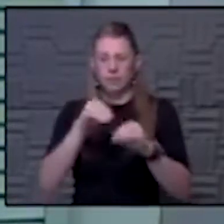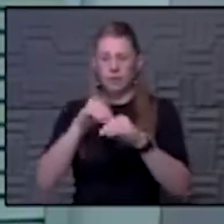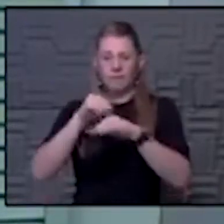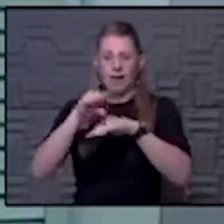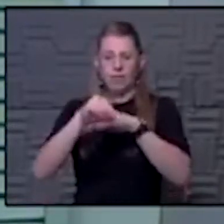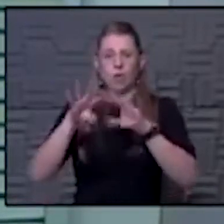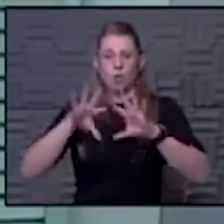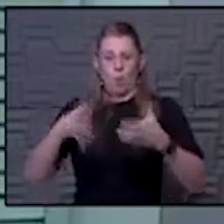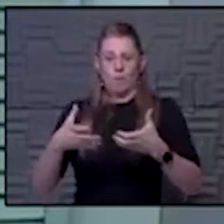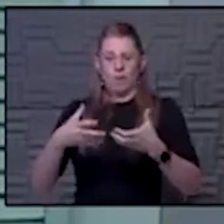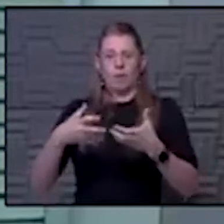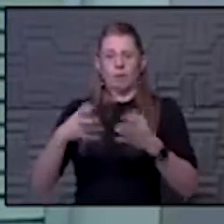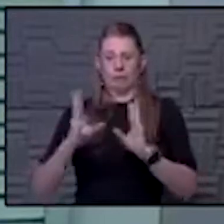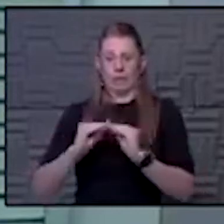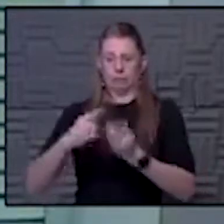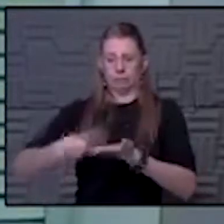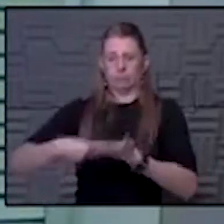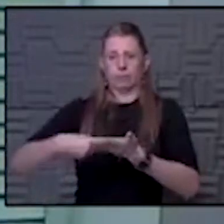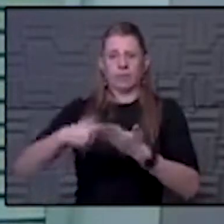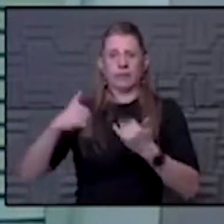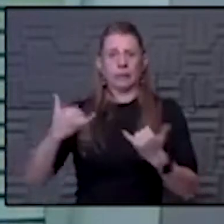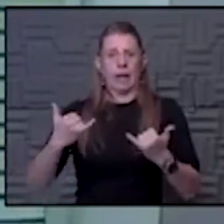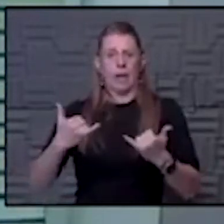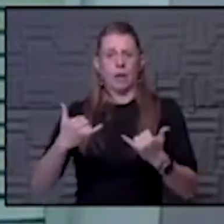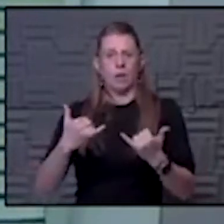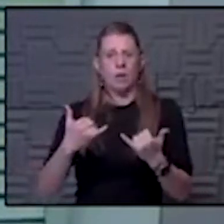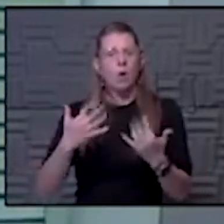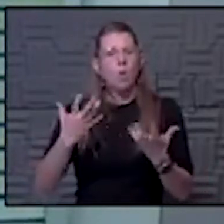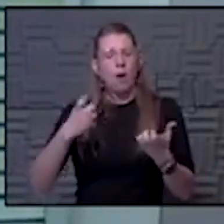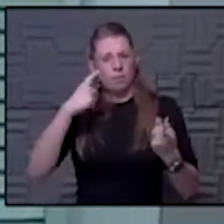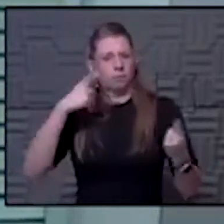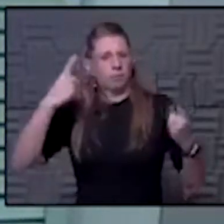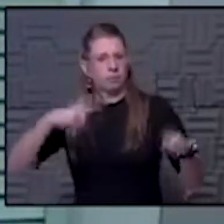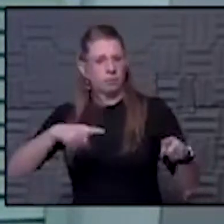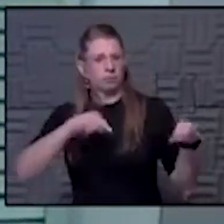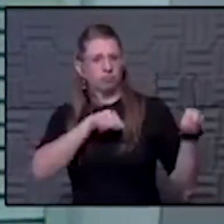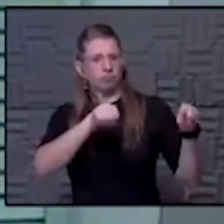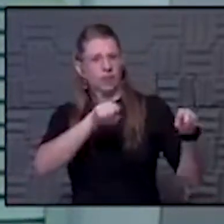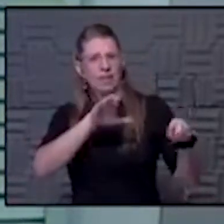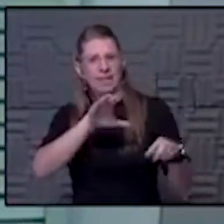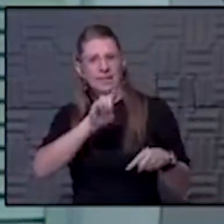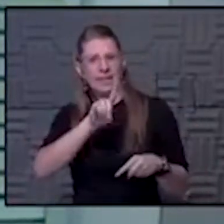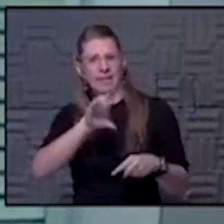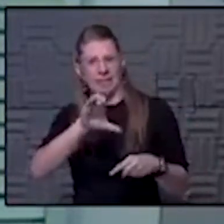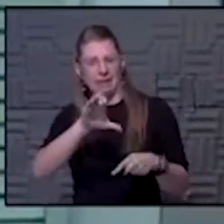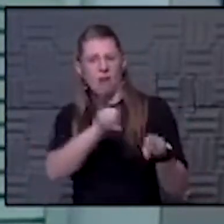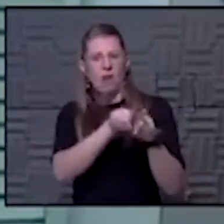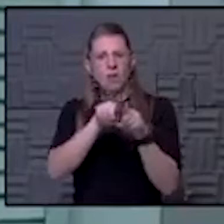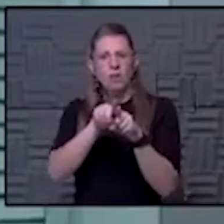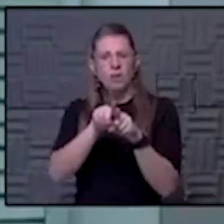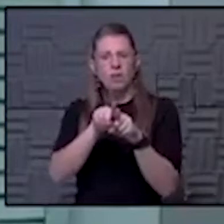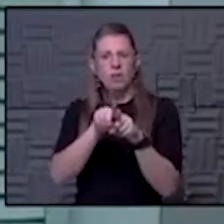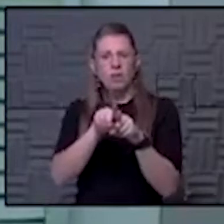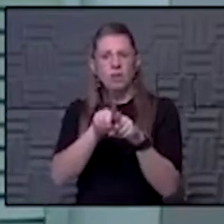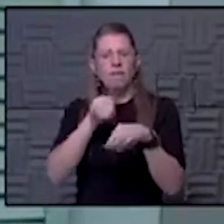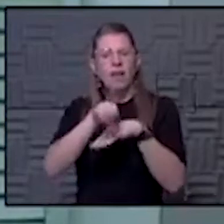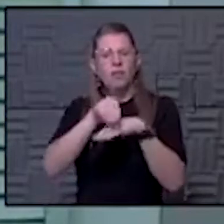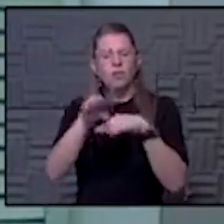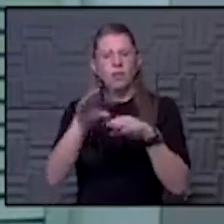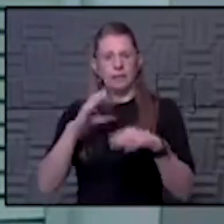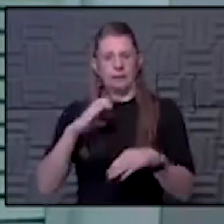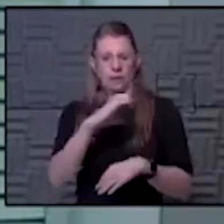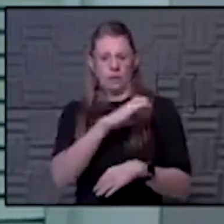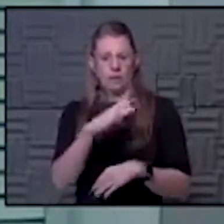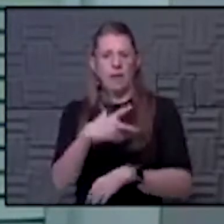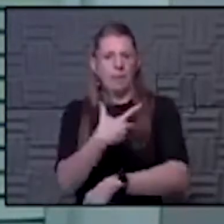meets today. We want to keep in compliance with CDC guidance and the the Advisory Council on